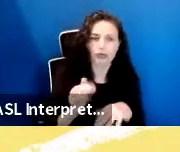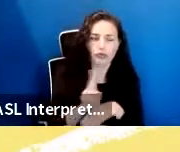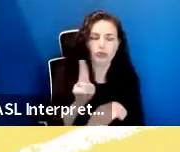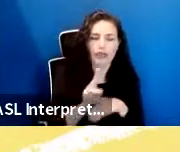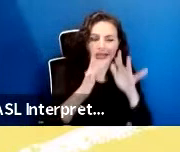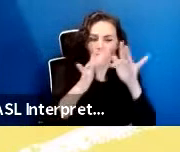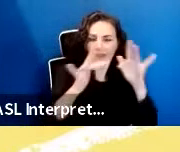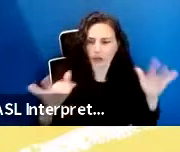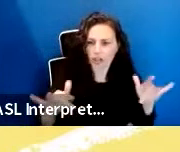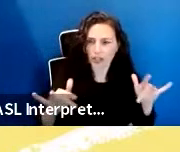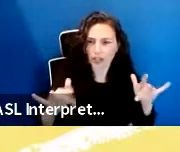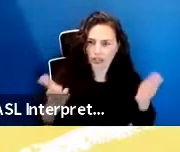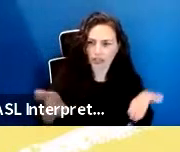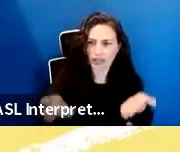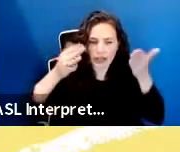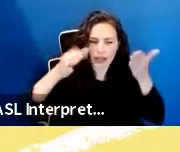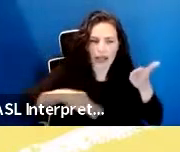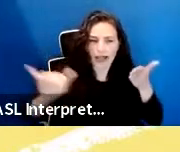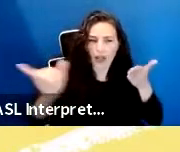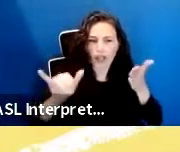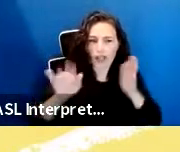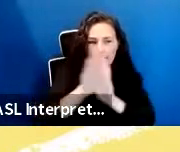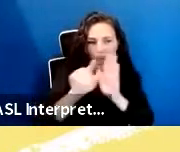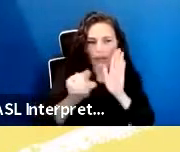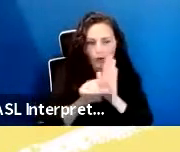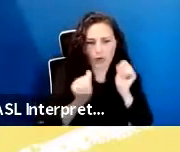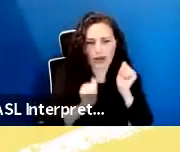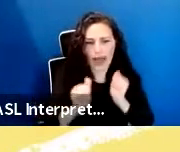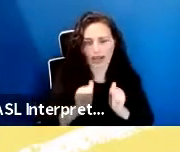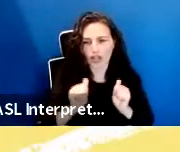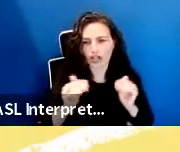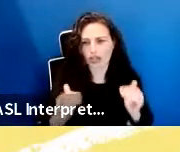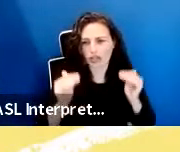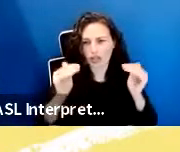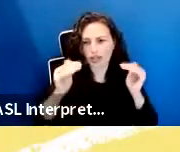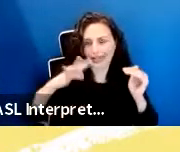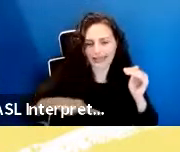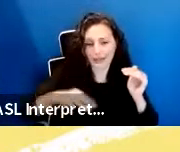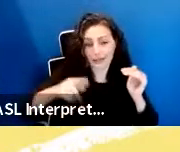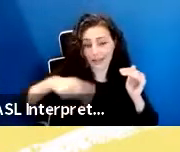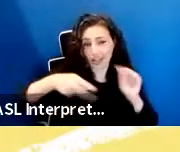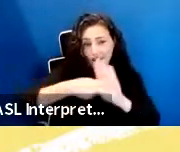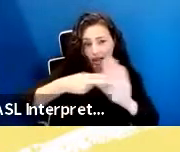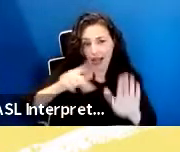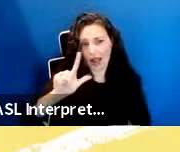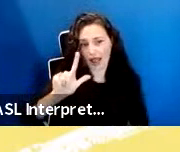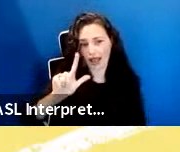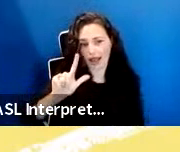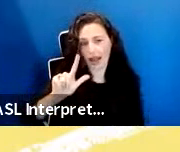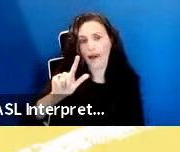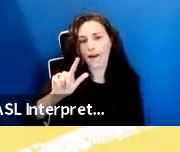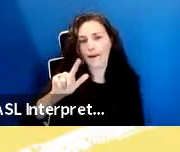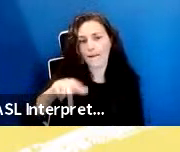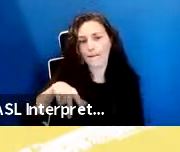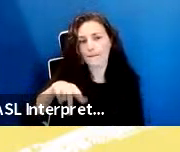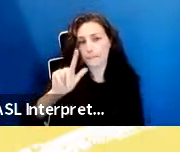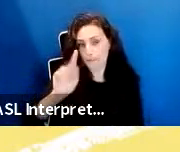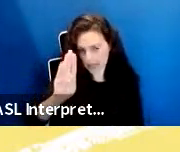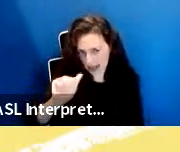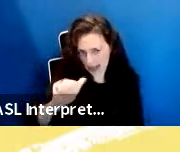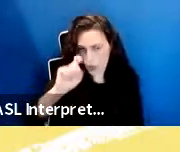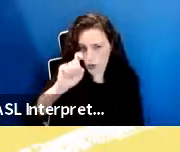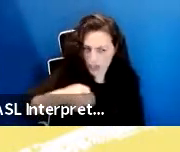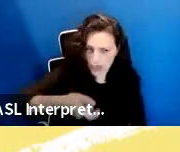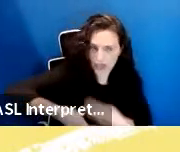also the background actor incentive. Here, under the LPA, it is a requirement that you cover background, and that